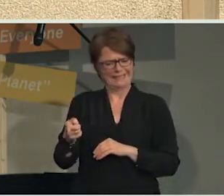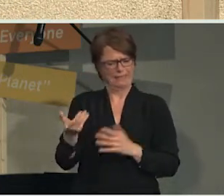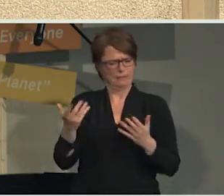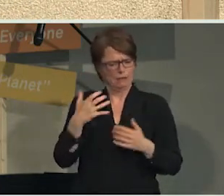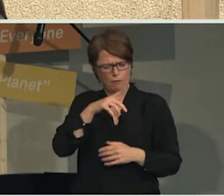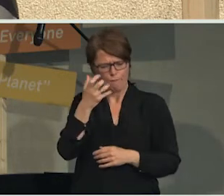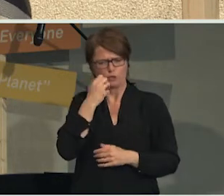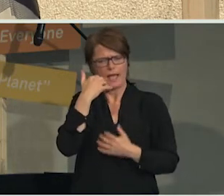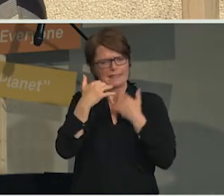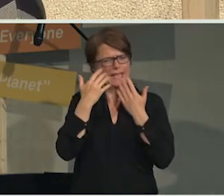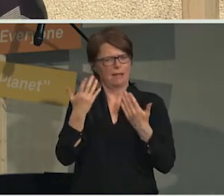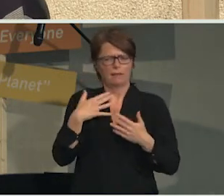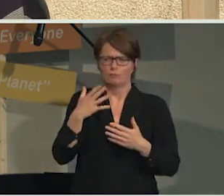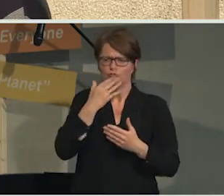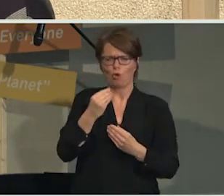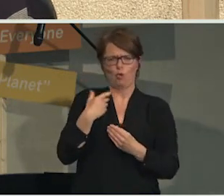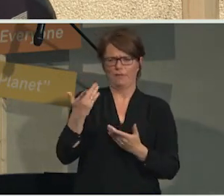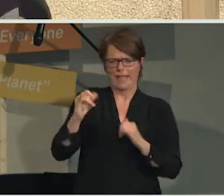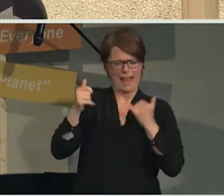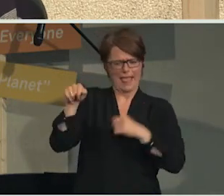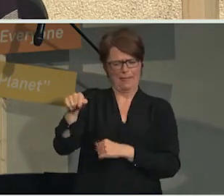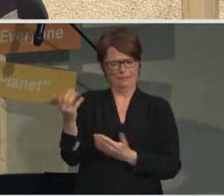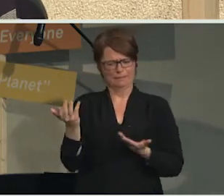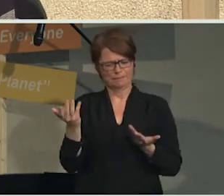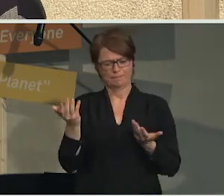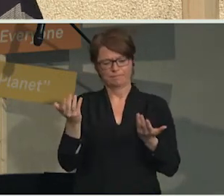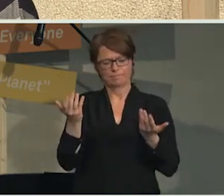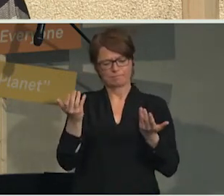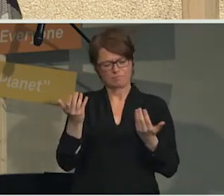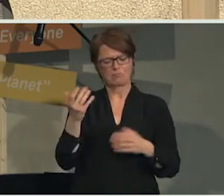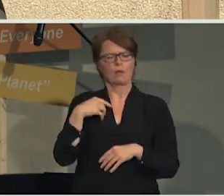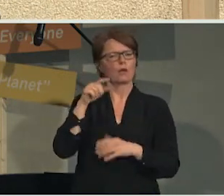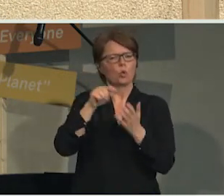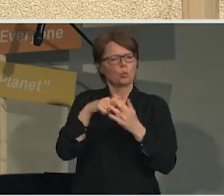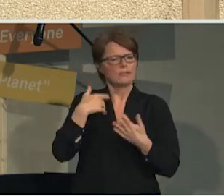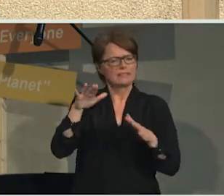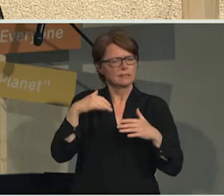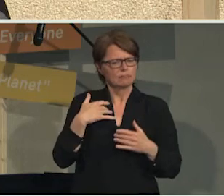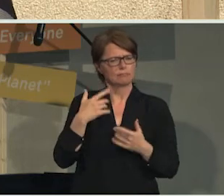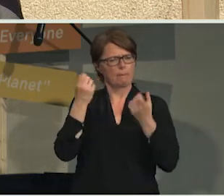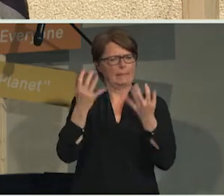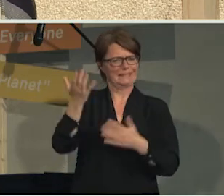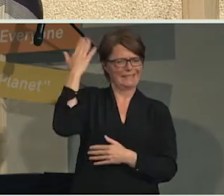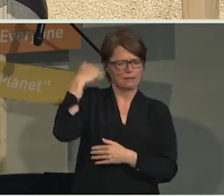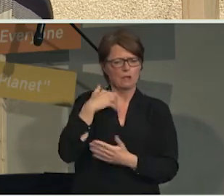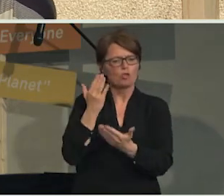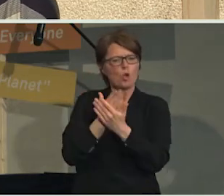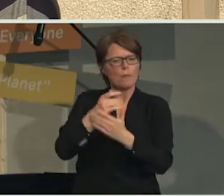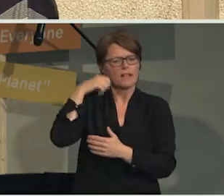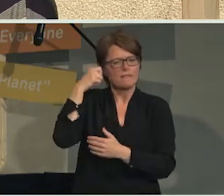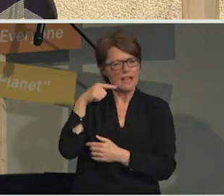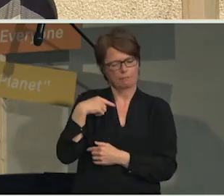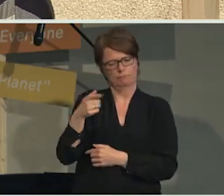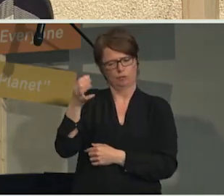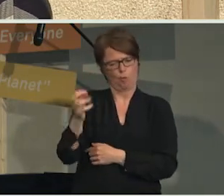So there's one particular one he made me watch, and since then I'm really interested in these animal movies, and I'm going to